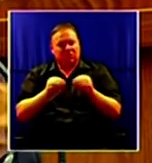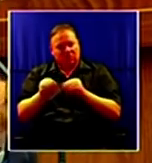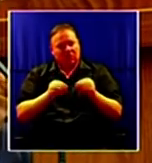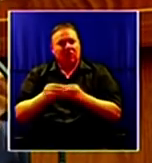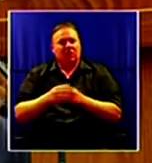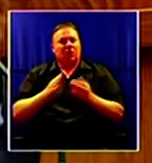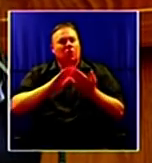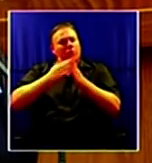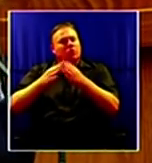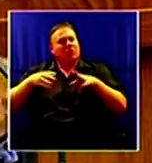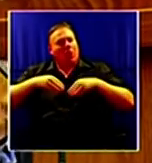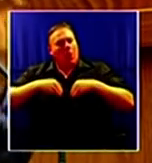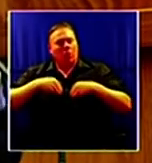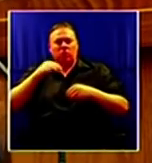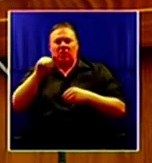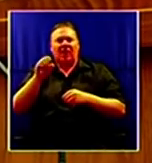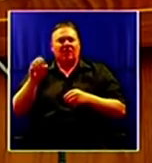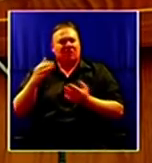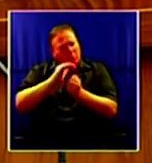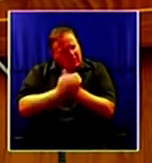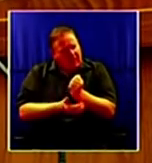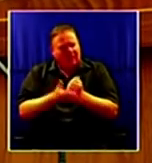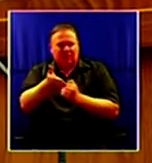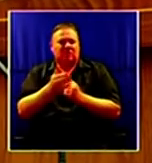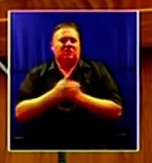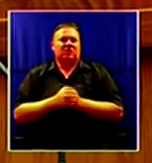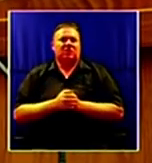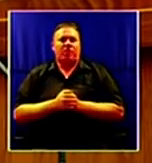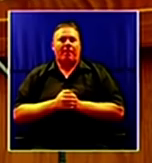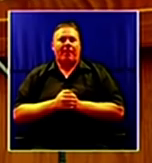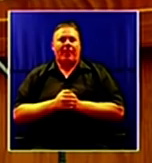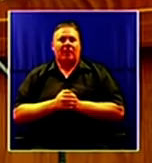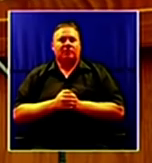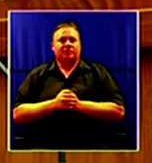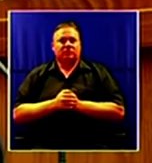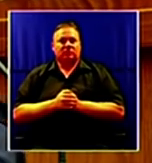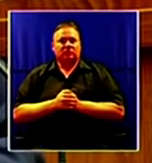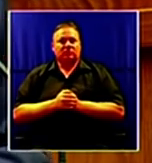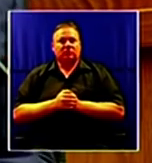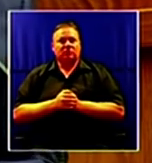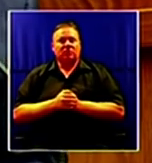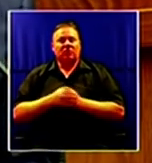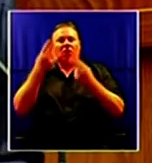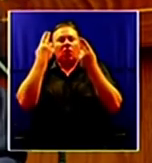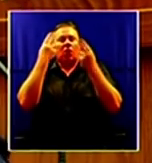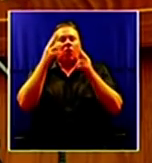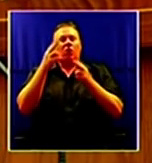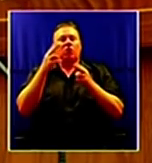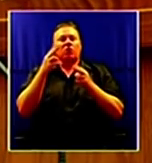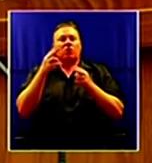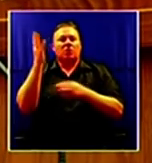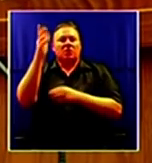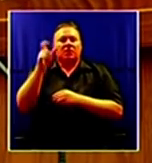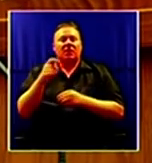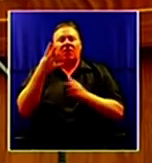these assets and protect and defend them. Madam Speaker, my fourth reason for hope is that